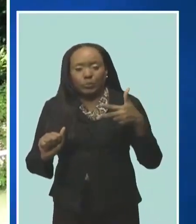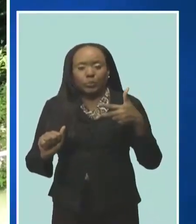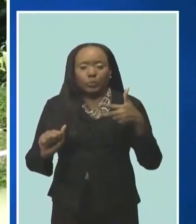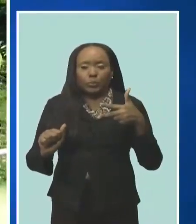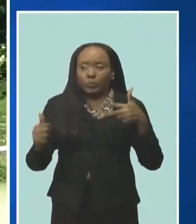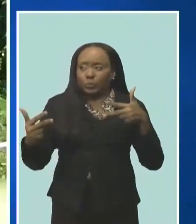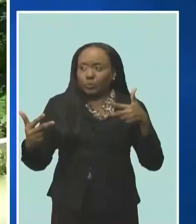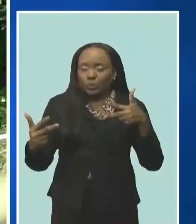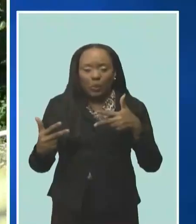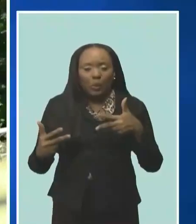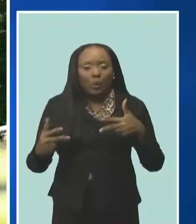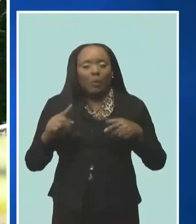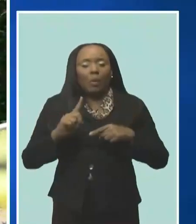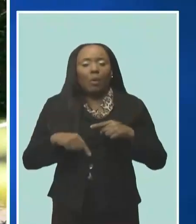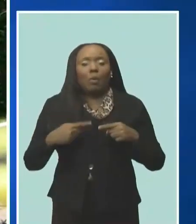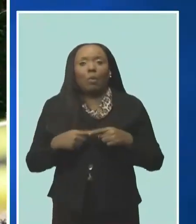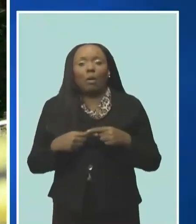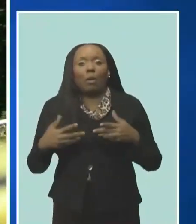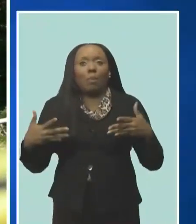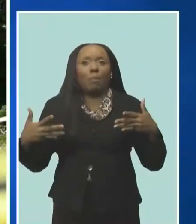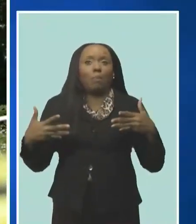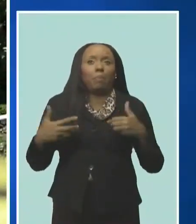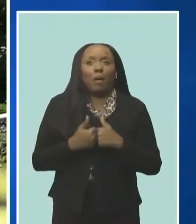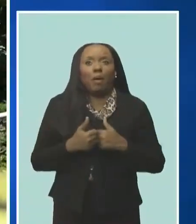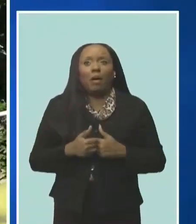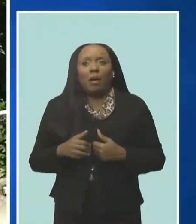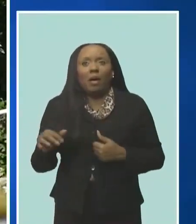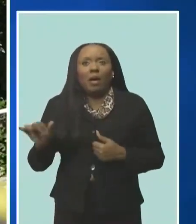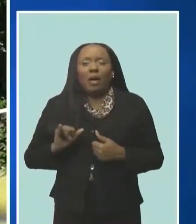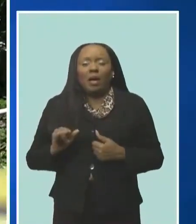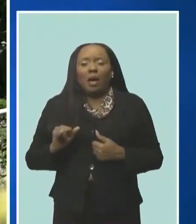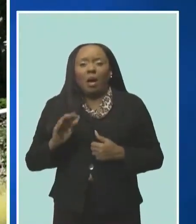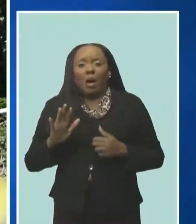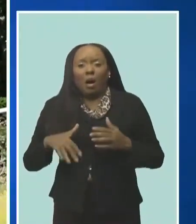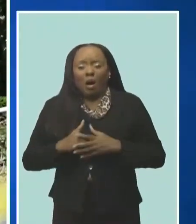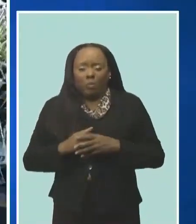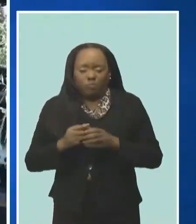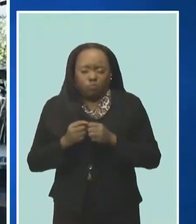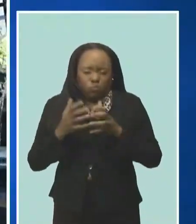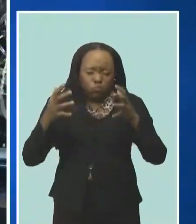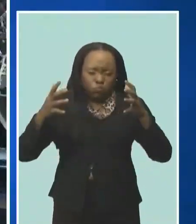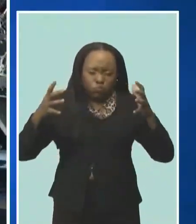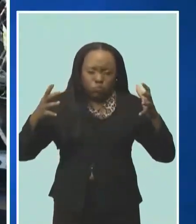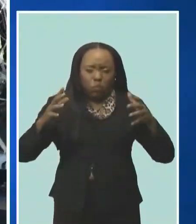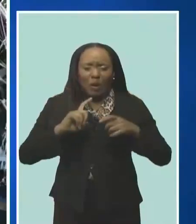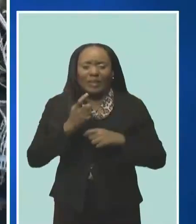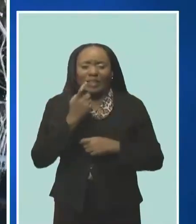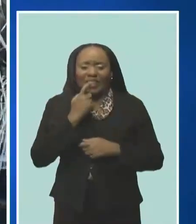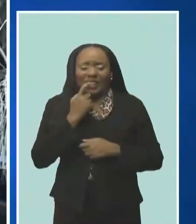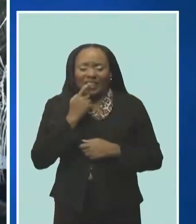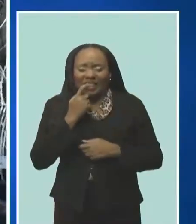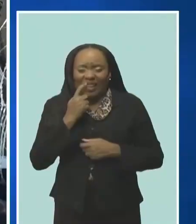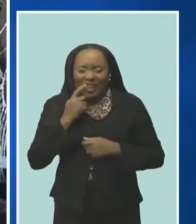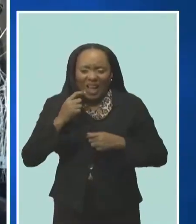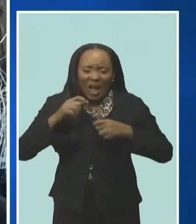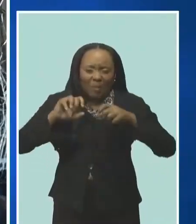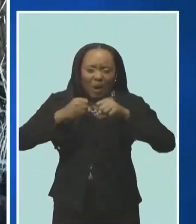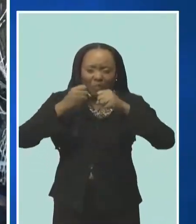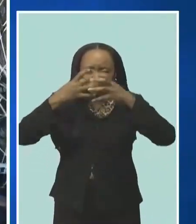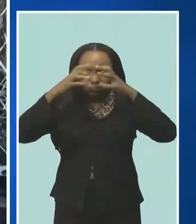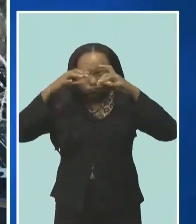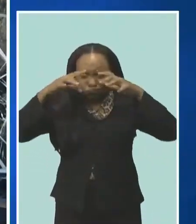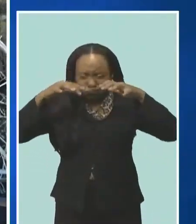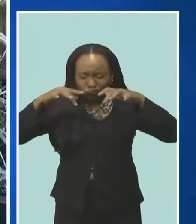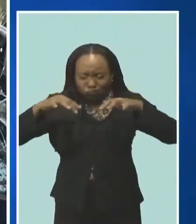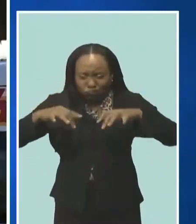but when the impact occurred, it was almost like an explosion, like the glass shattered instantaneously, and that is what also caused a lot